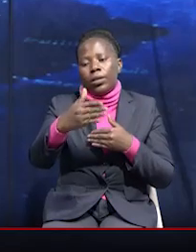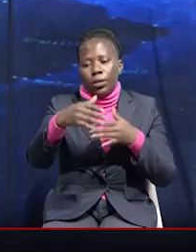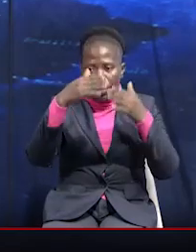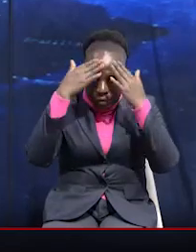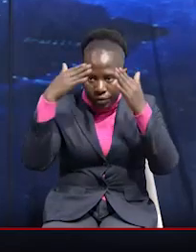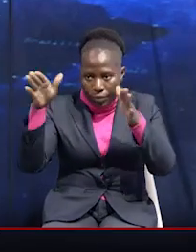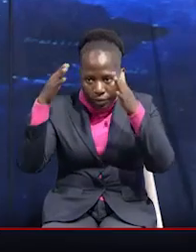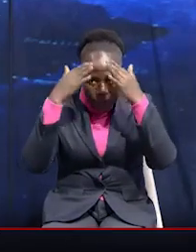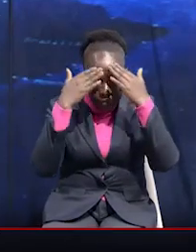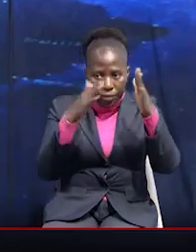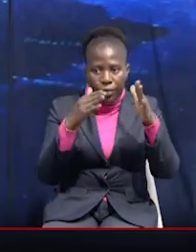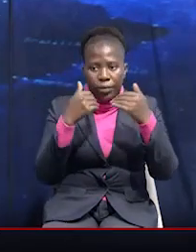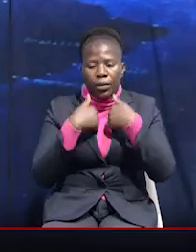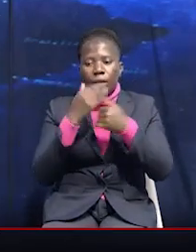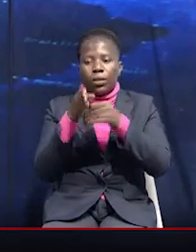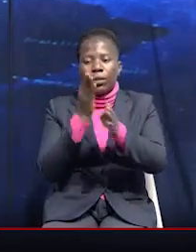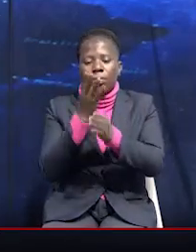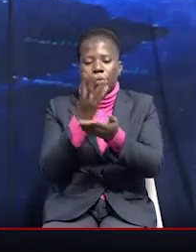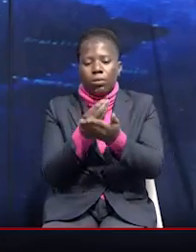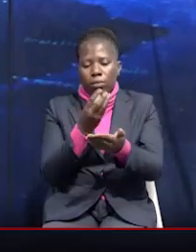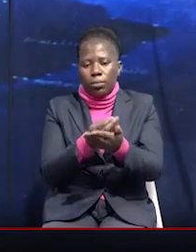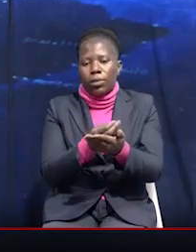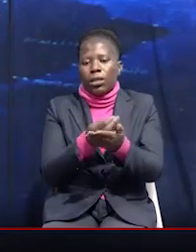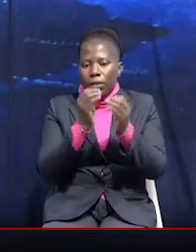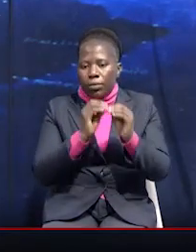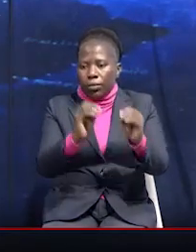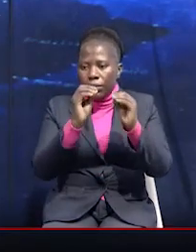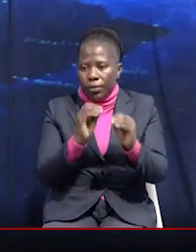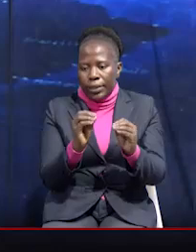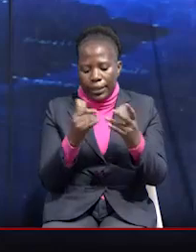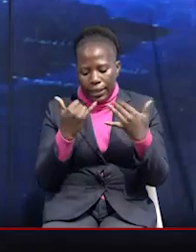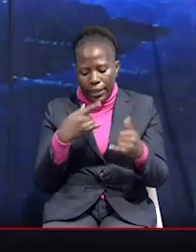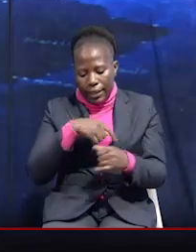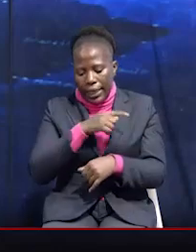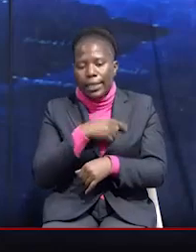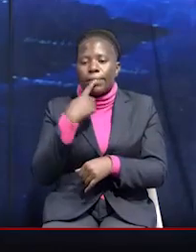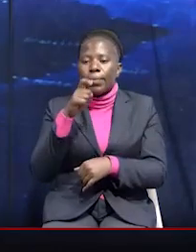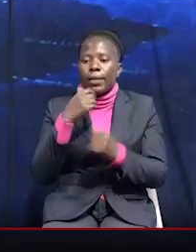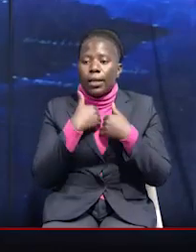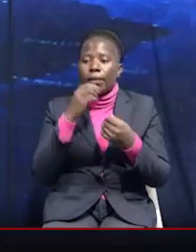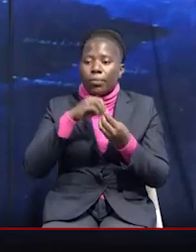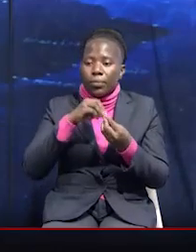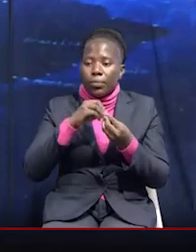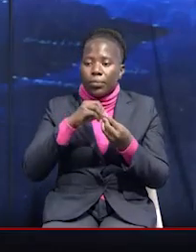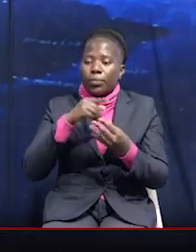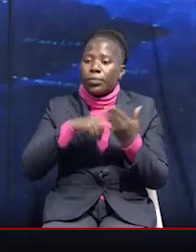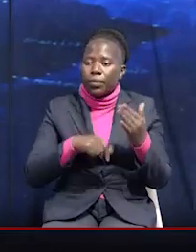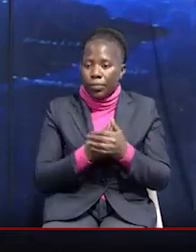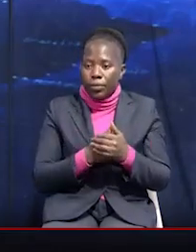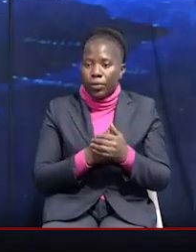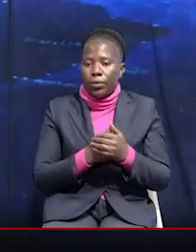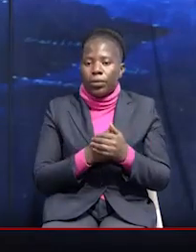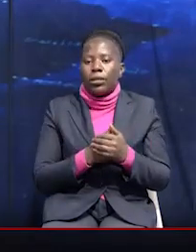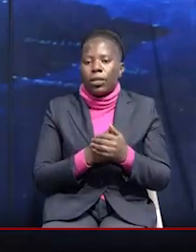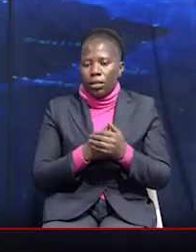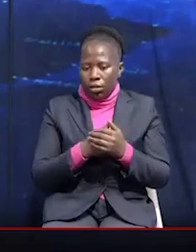awareness around financial literacy as well. So there is a need for us to have more robust drive around